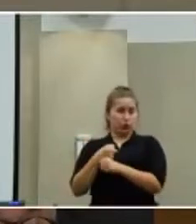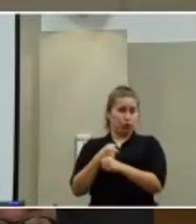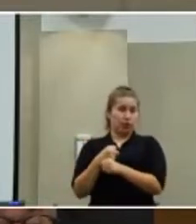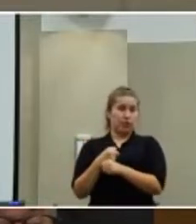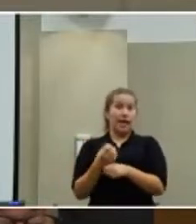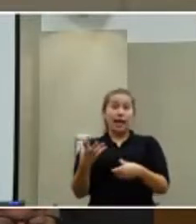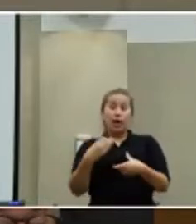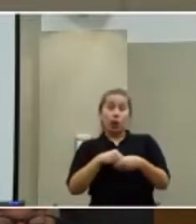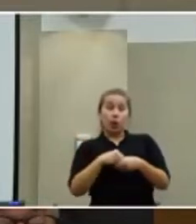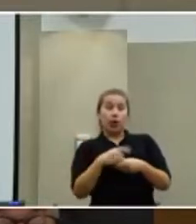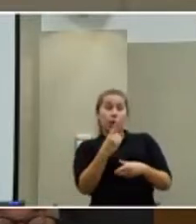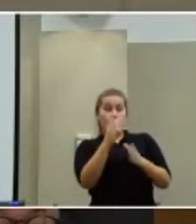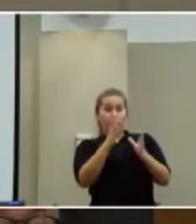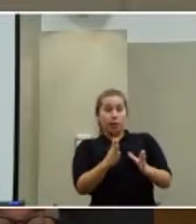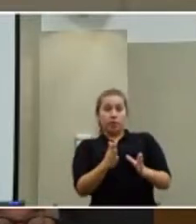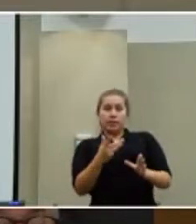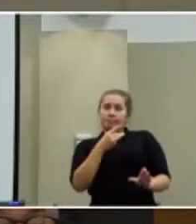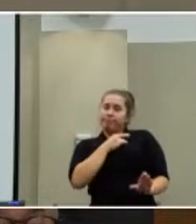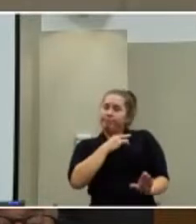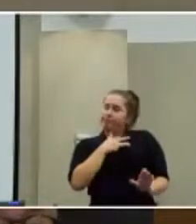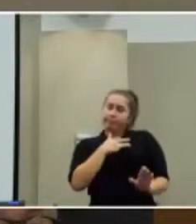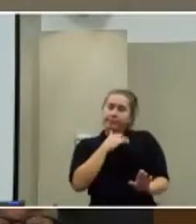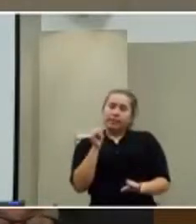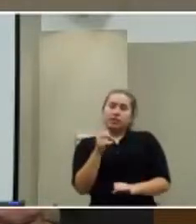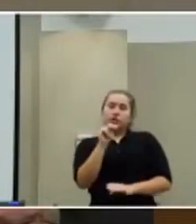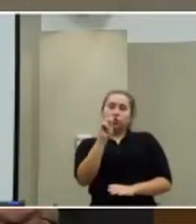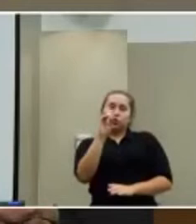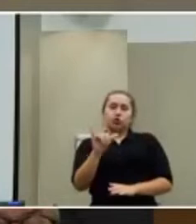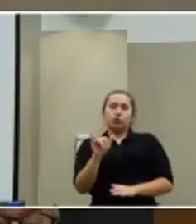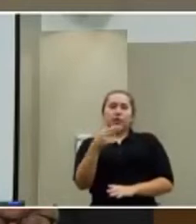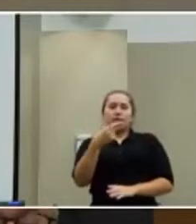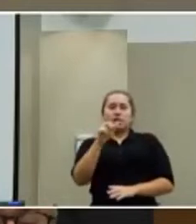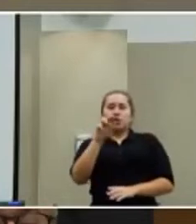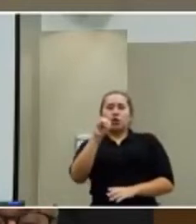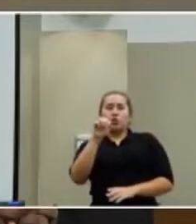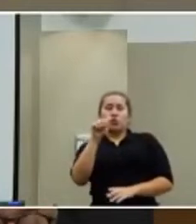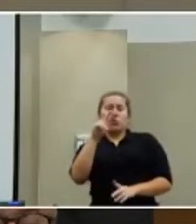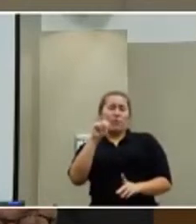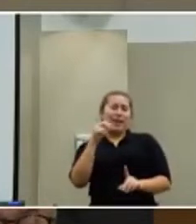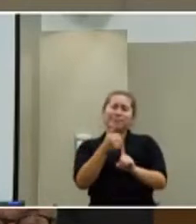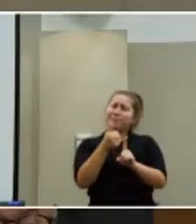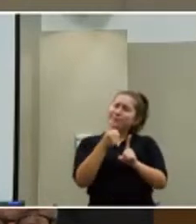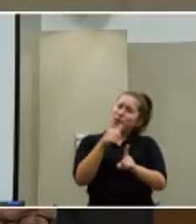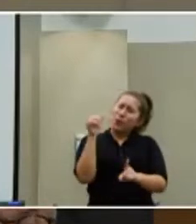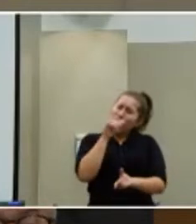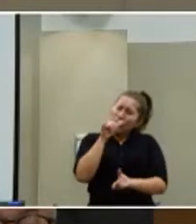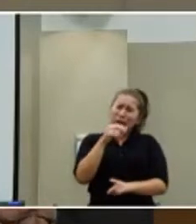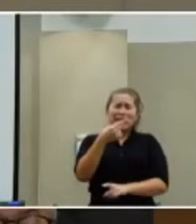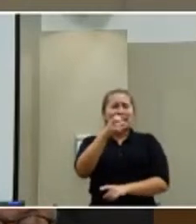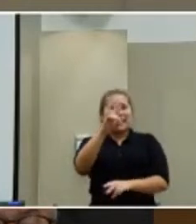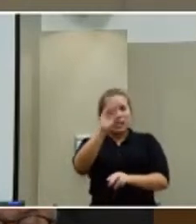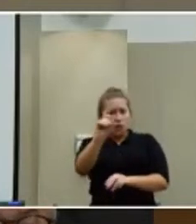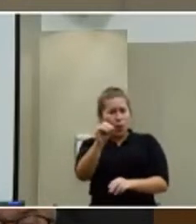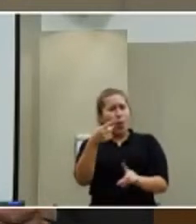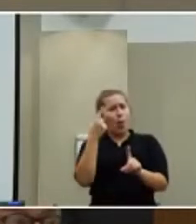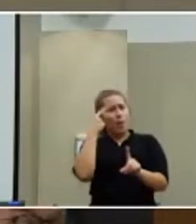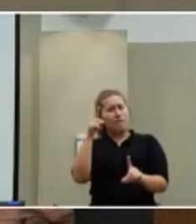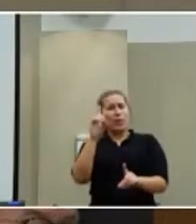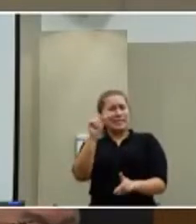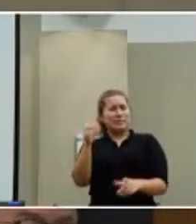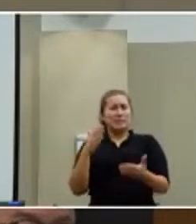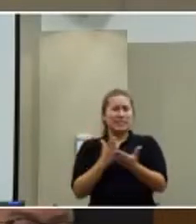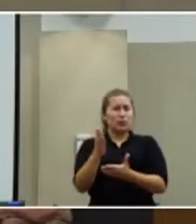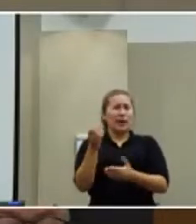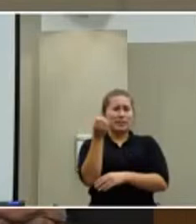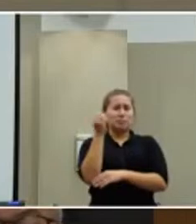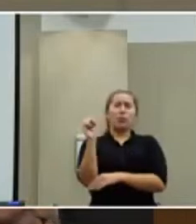a person in our hearts now, Judy Heumann, who is a hero of the disability rights movement, who passed away earlier